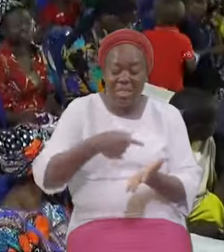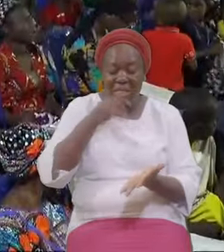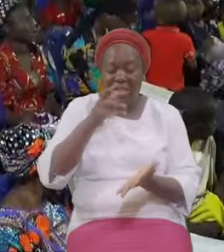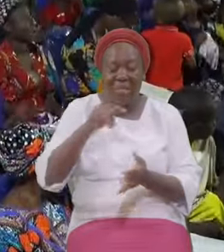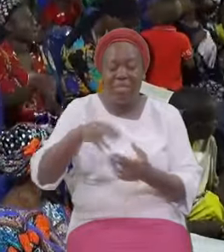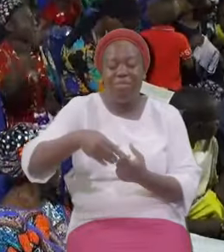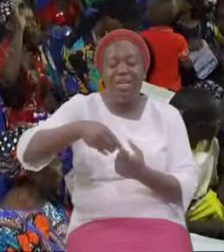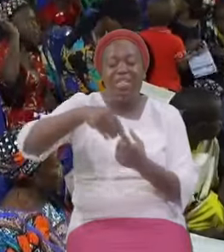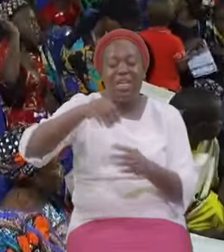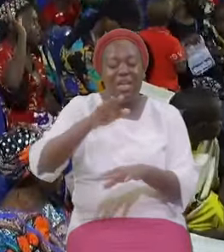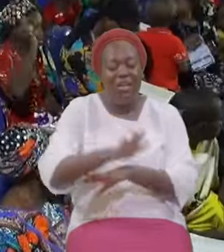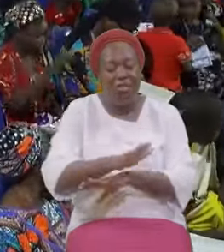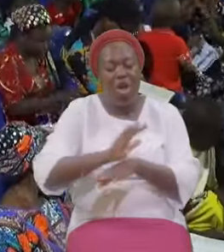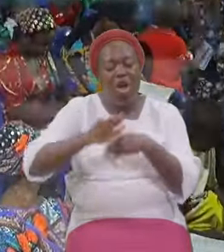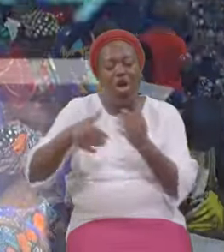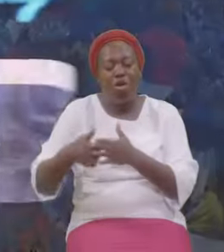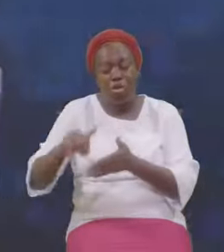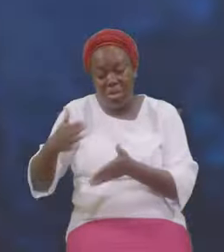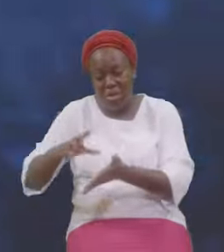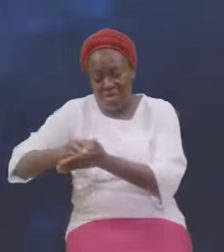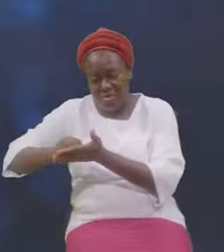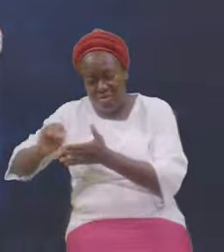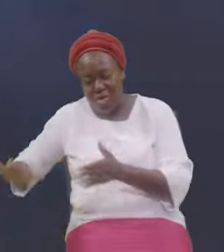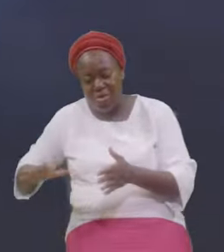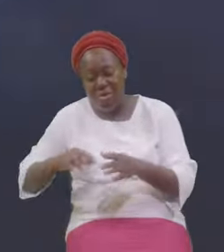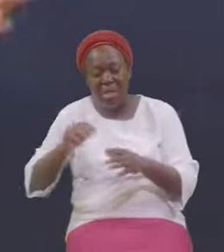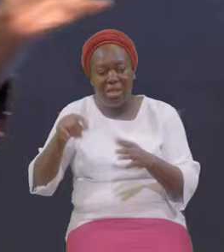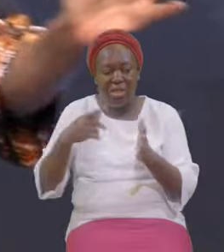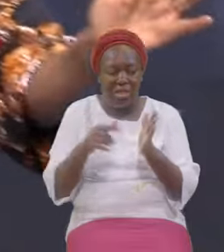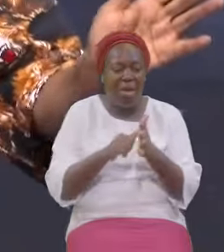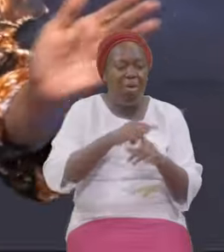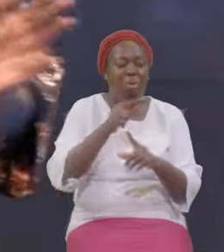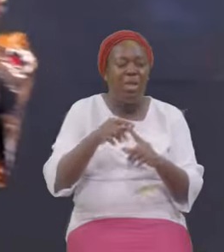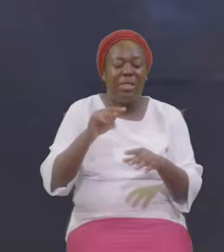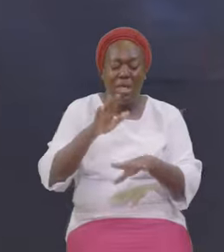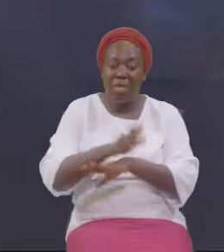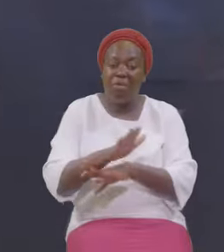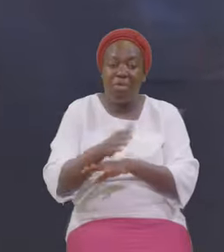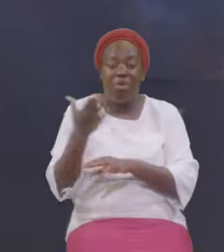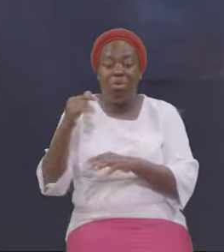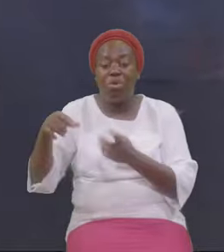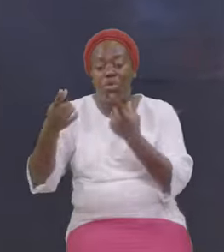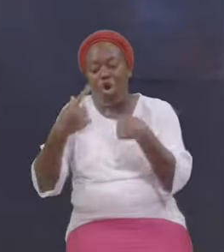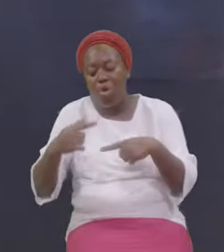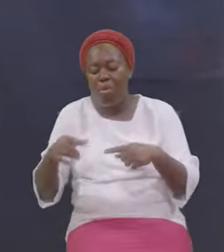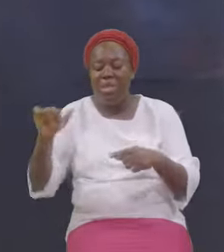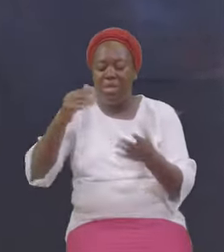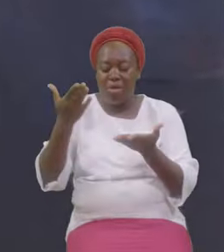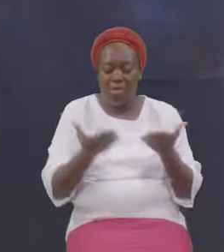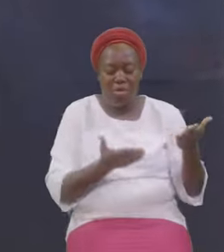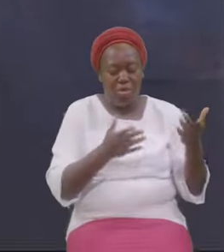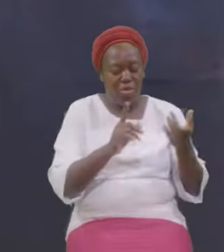away. It says, when the evening was come, they brought unto him